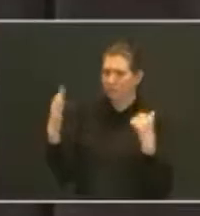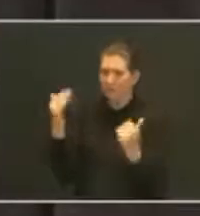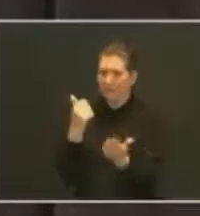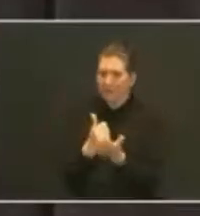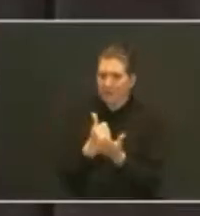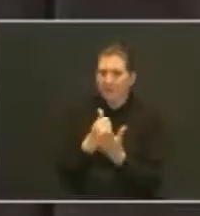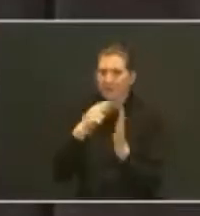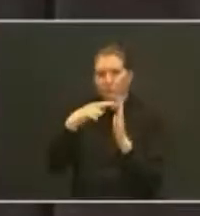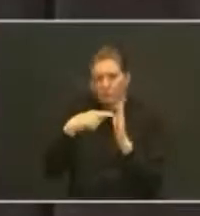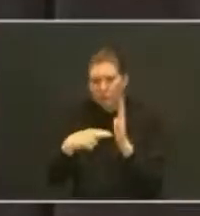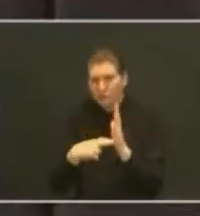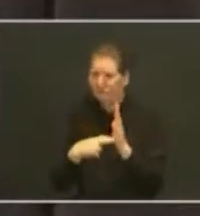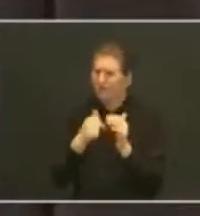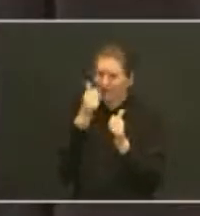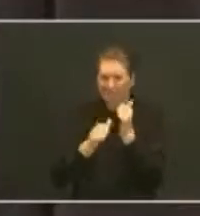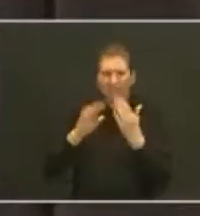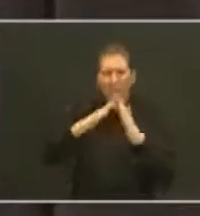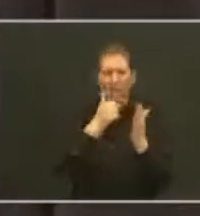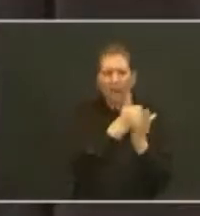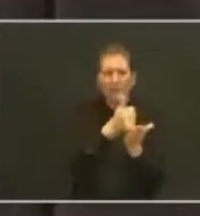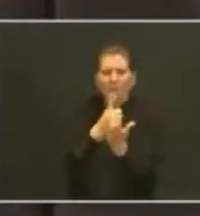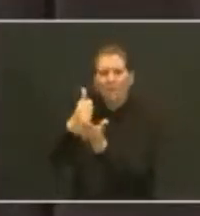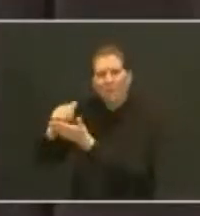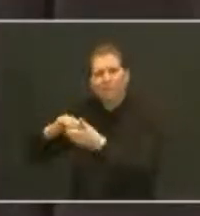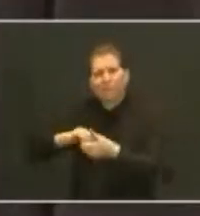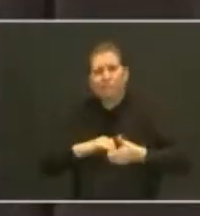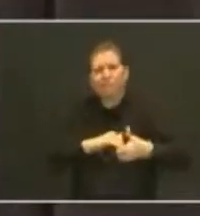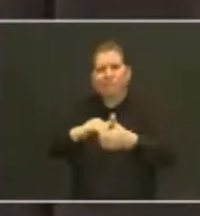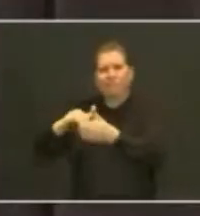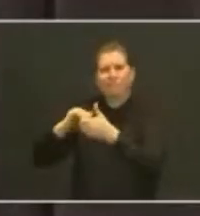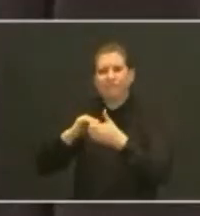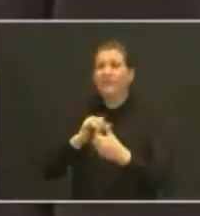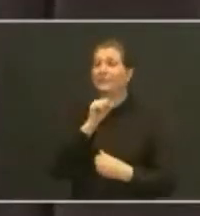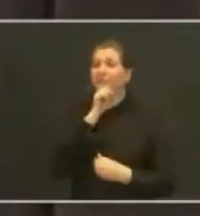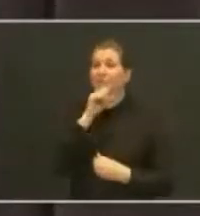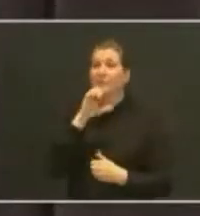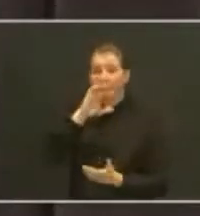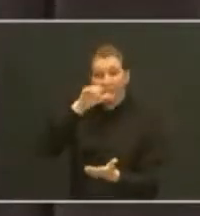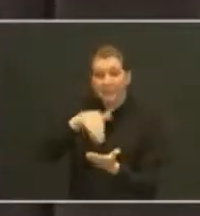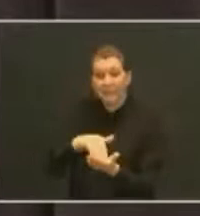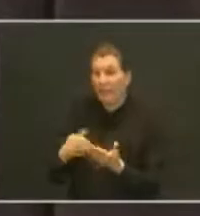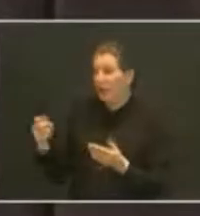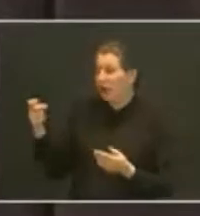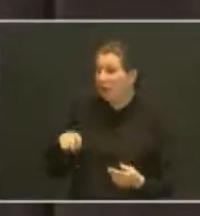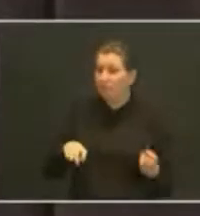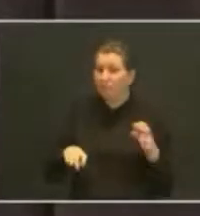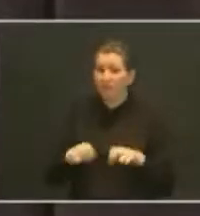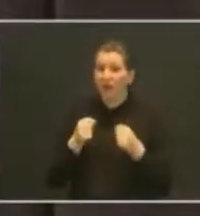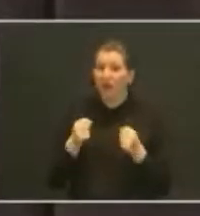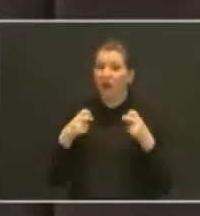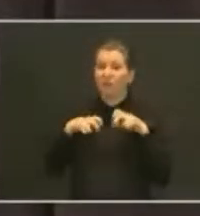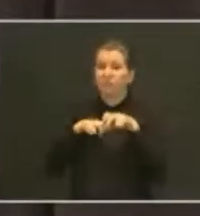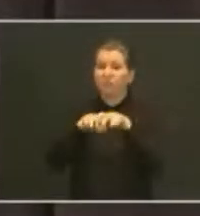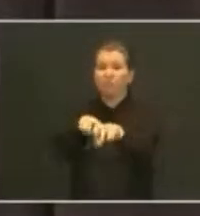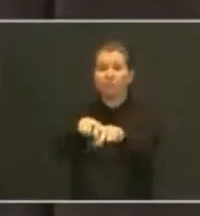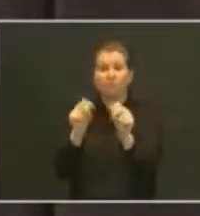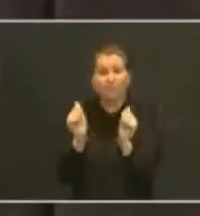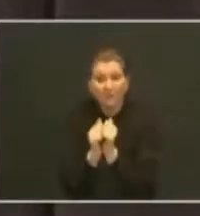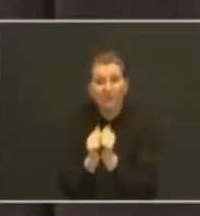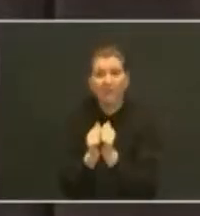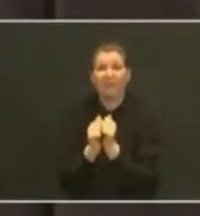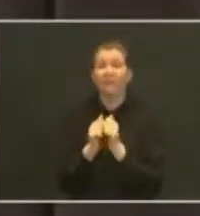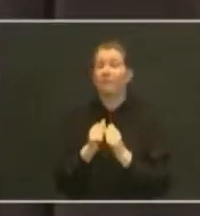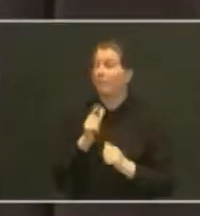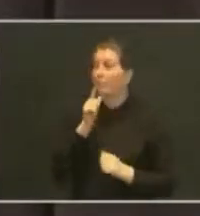helping them get to the sites, working with the senior center to help ensure that our seniors 75 years of age and older